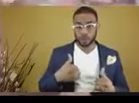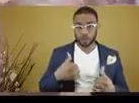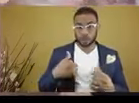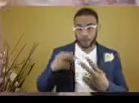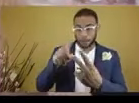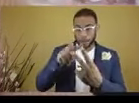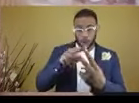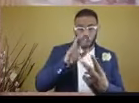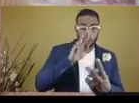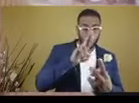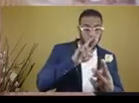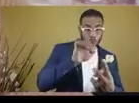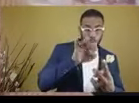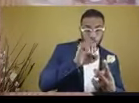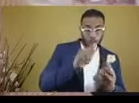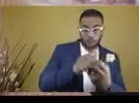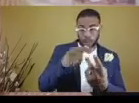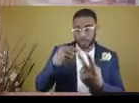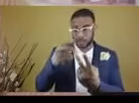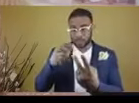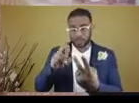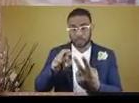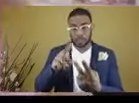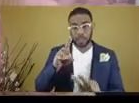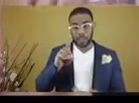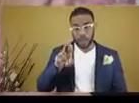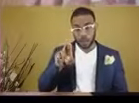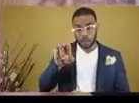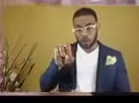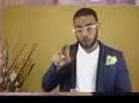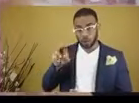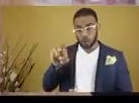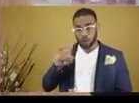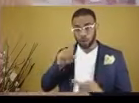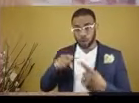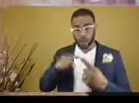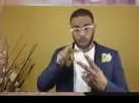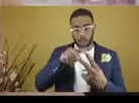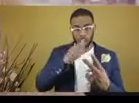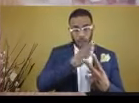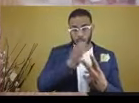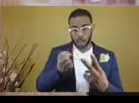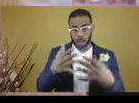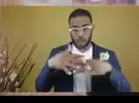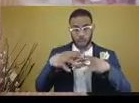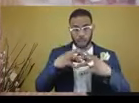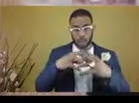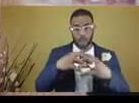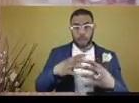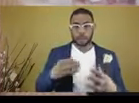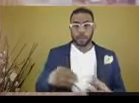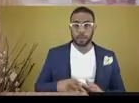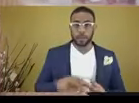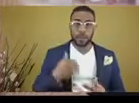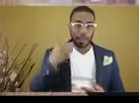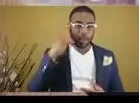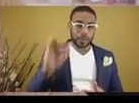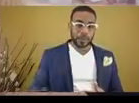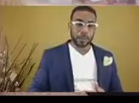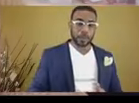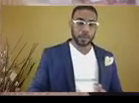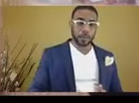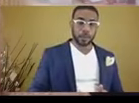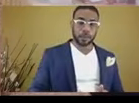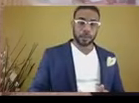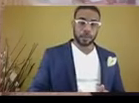with gender, you know, Dr. Crenshaw teaches us about the experience of intersectionality. And I think for